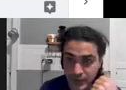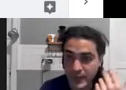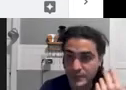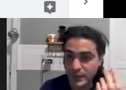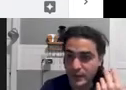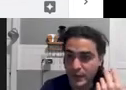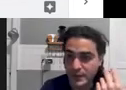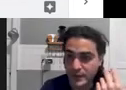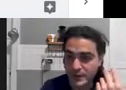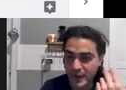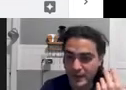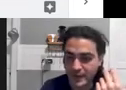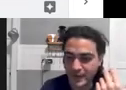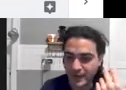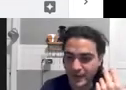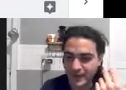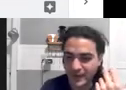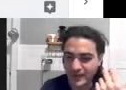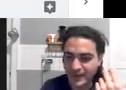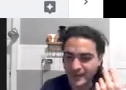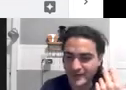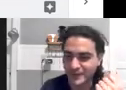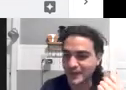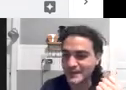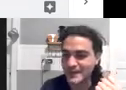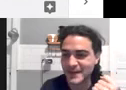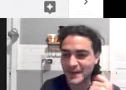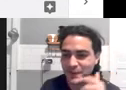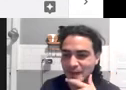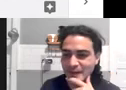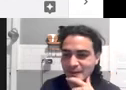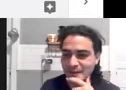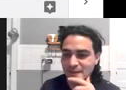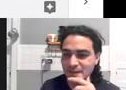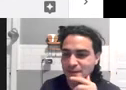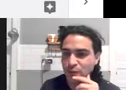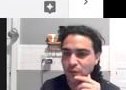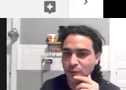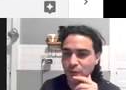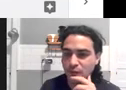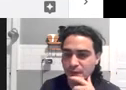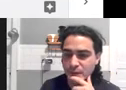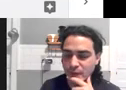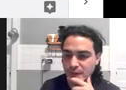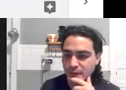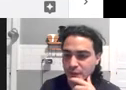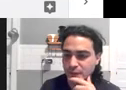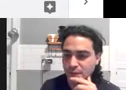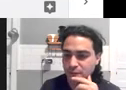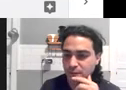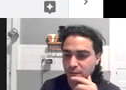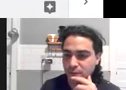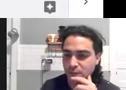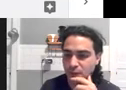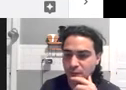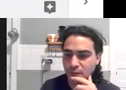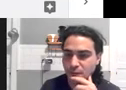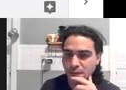do we have any last minute thoughts on this? I didn't realize the time, and we'll be moving on to our next item in